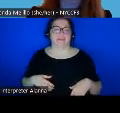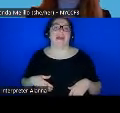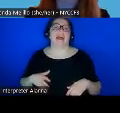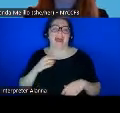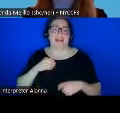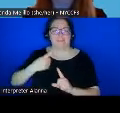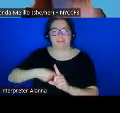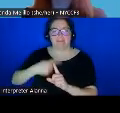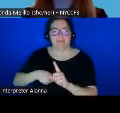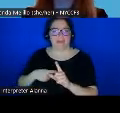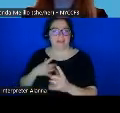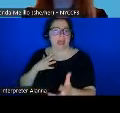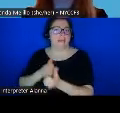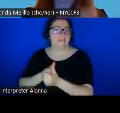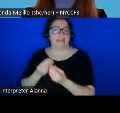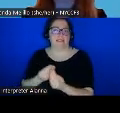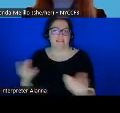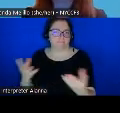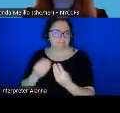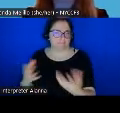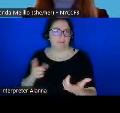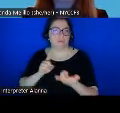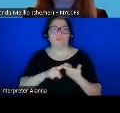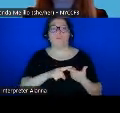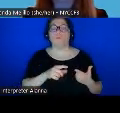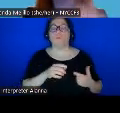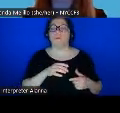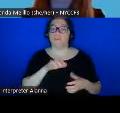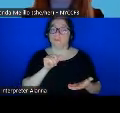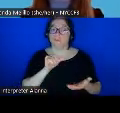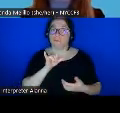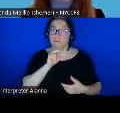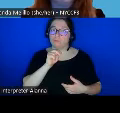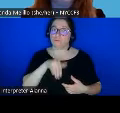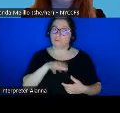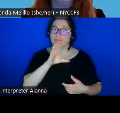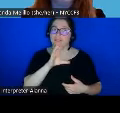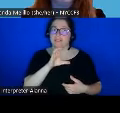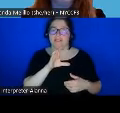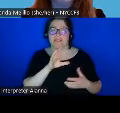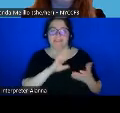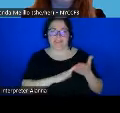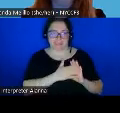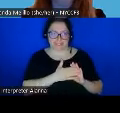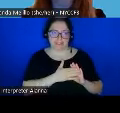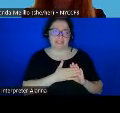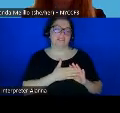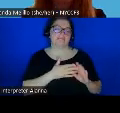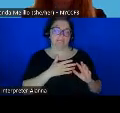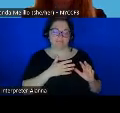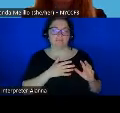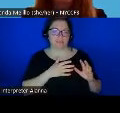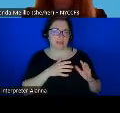to both the new york city elections consortium that we're a founding member of and this listserv that we are building